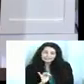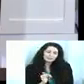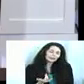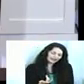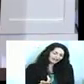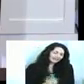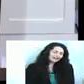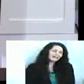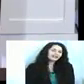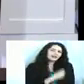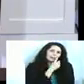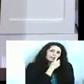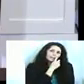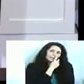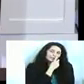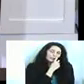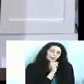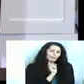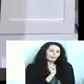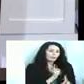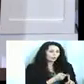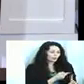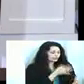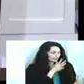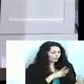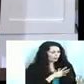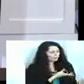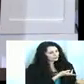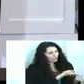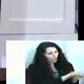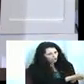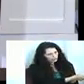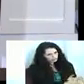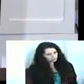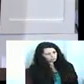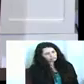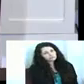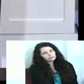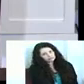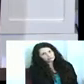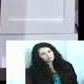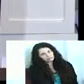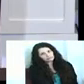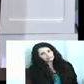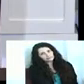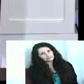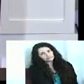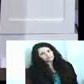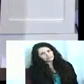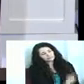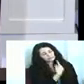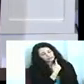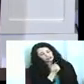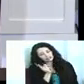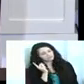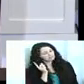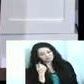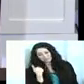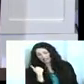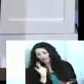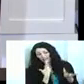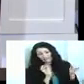but no, she's honest. She's honest. She says to Jesus, I don't have a